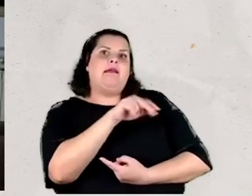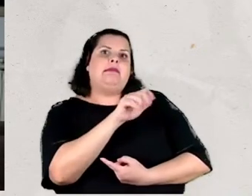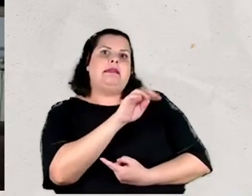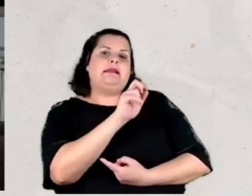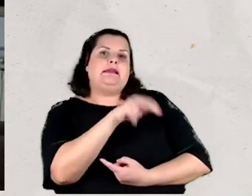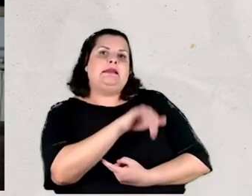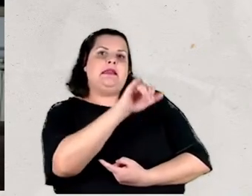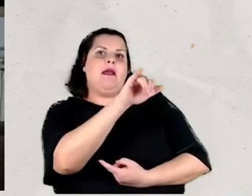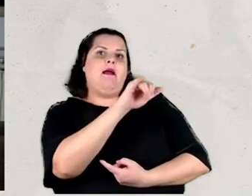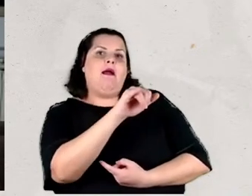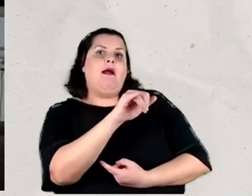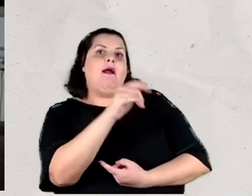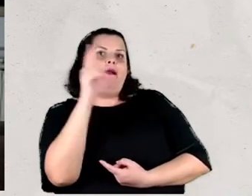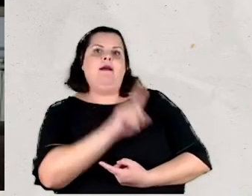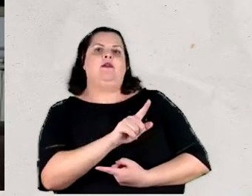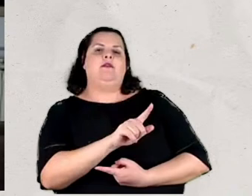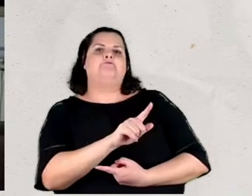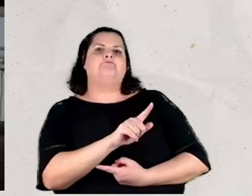legitimate right-wing